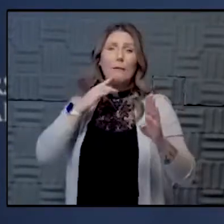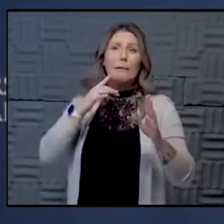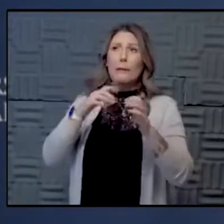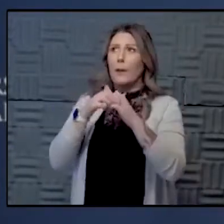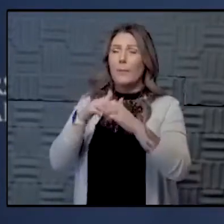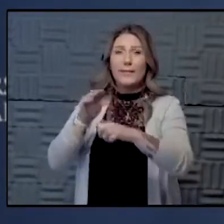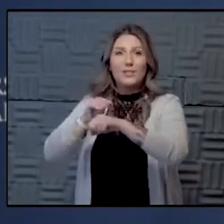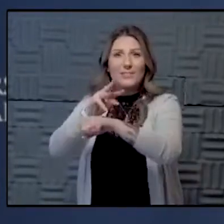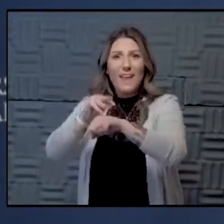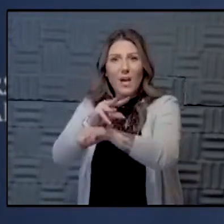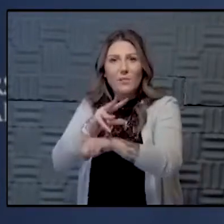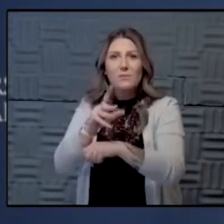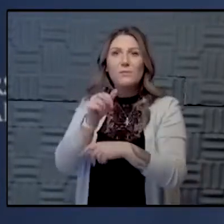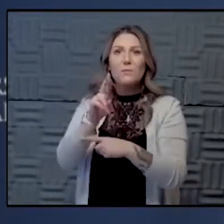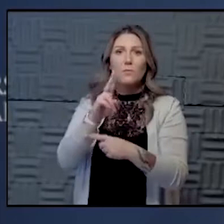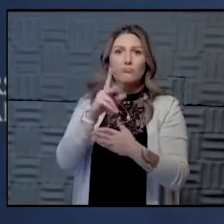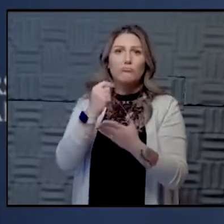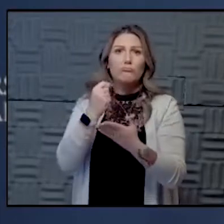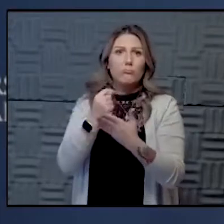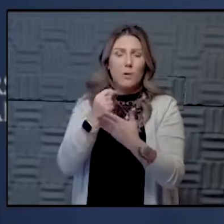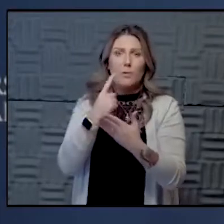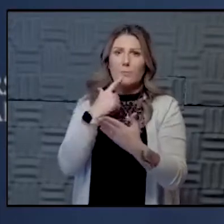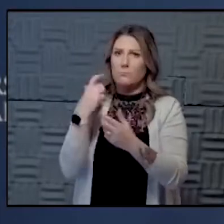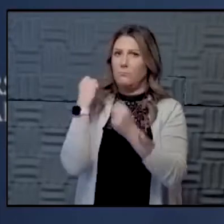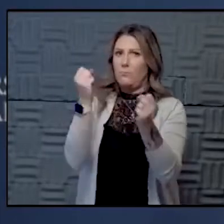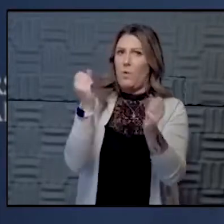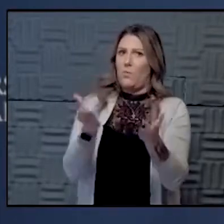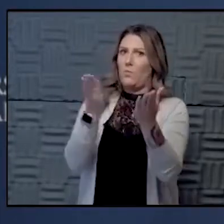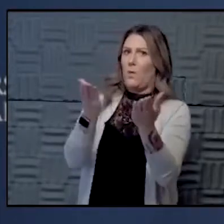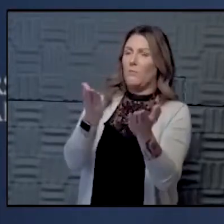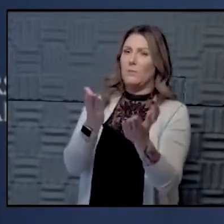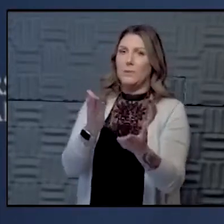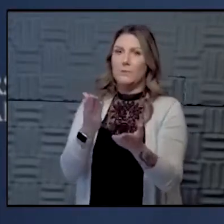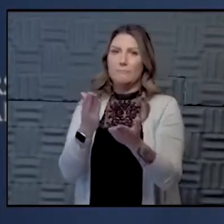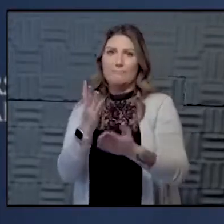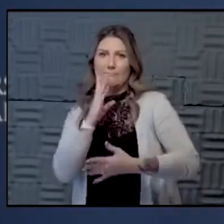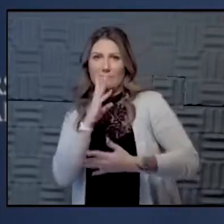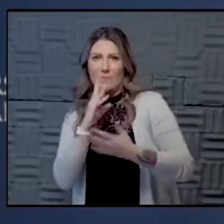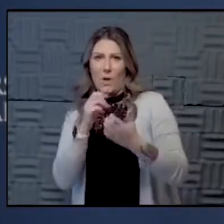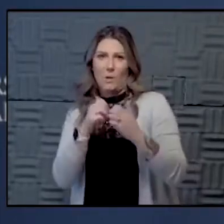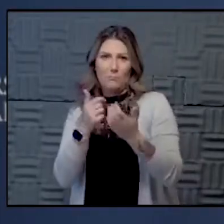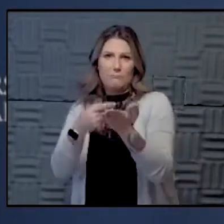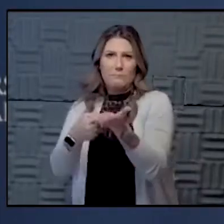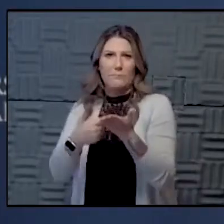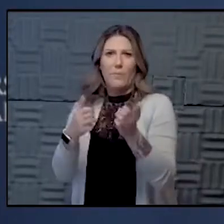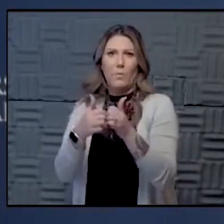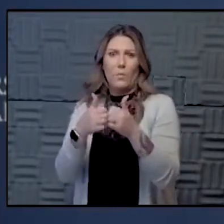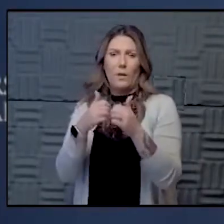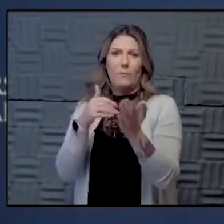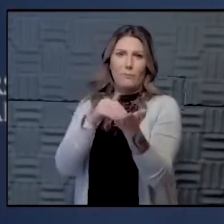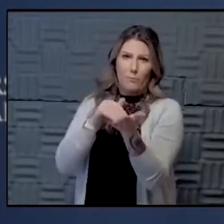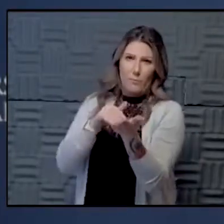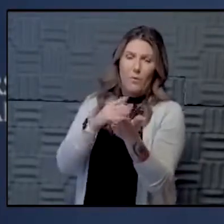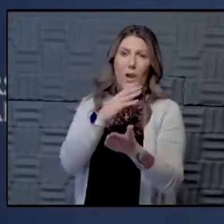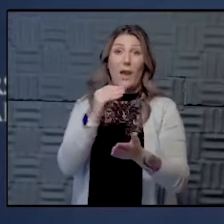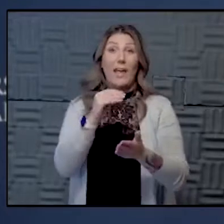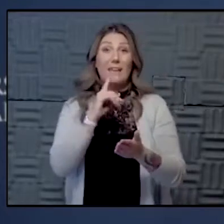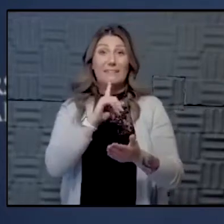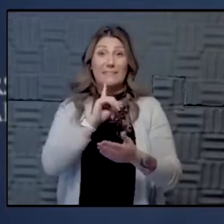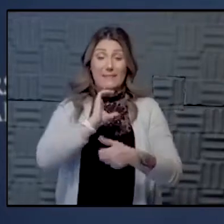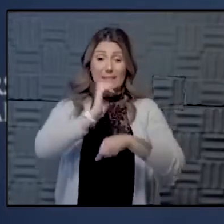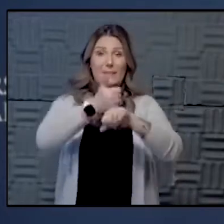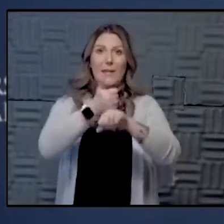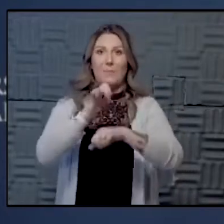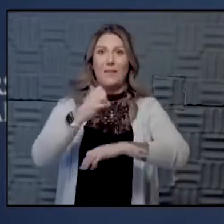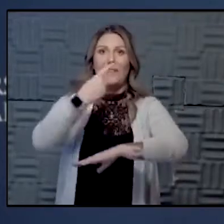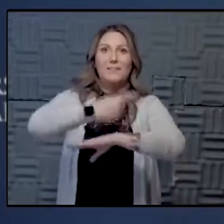and therapies that I strongly recommend you discuss with your provider and what's most appropriate for you. And establishing that quit date is very important, and then how